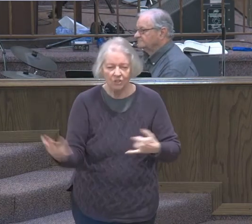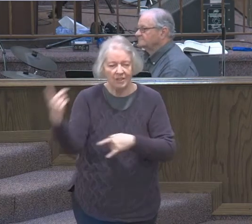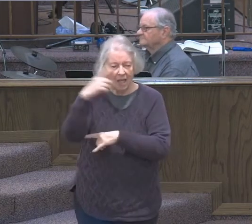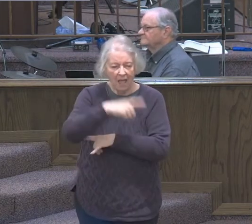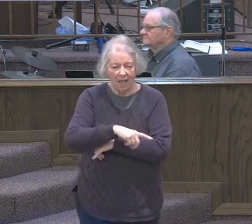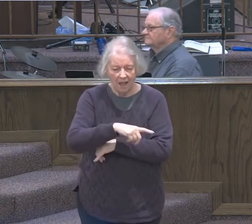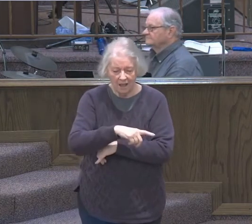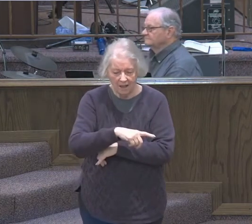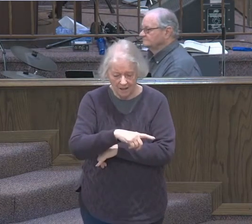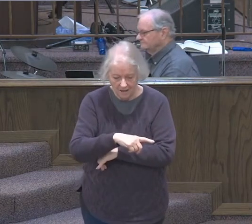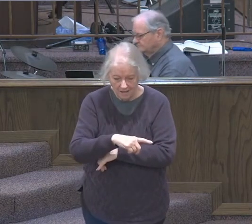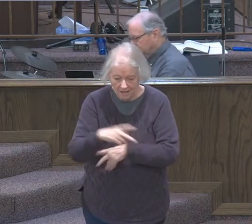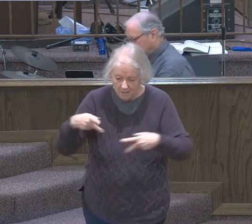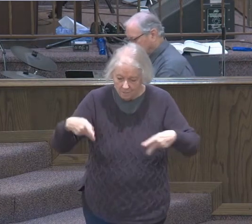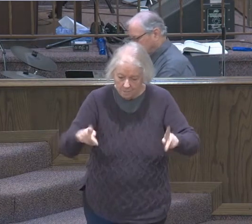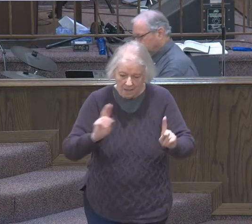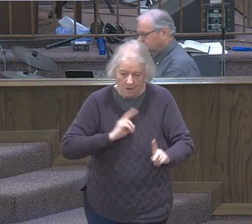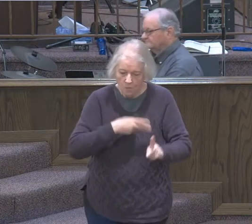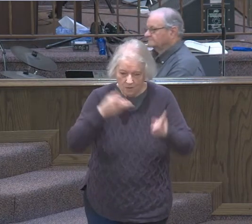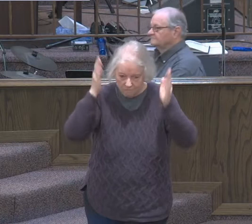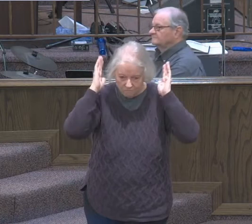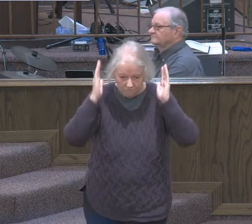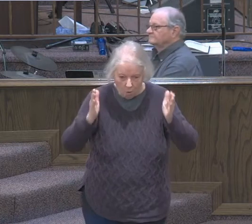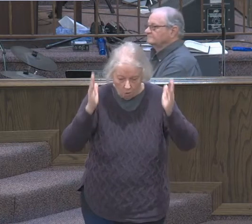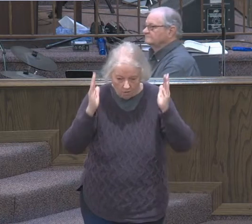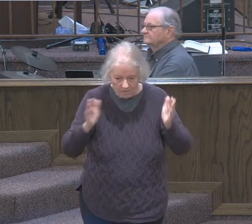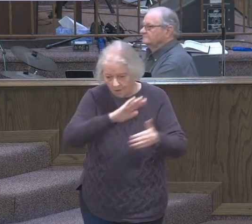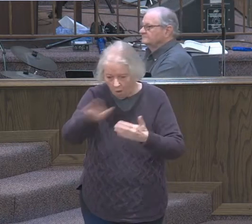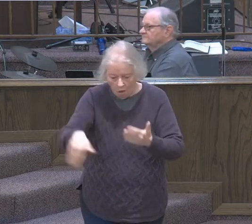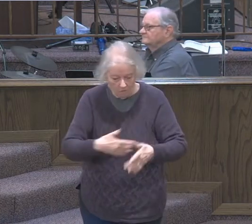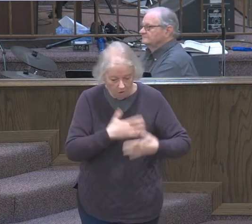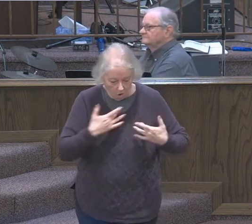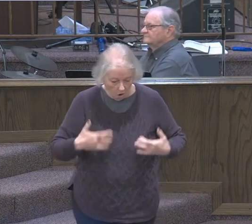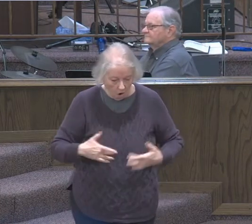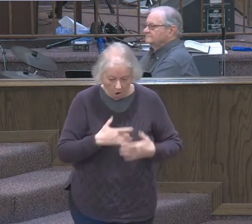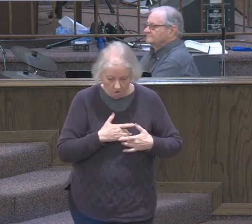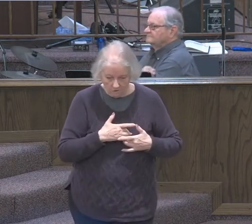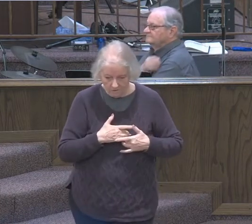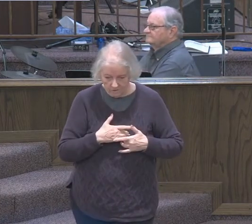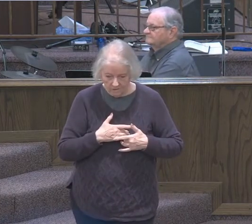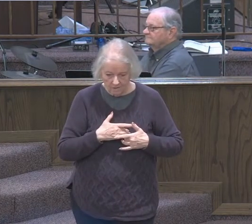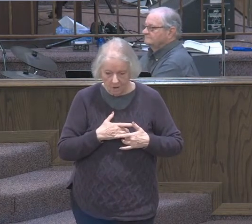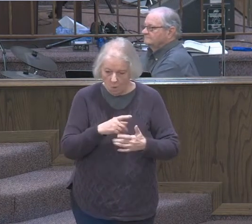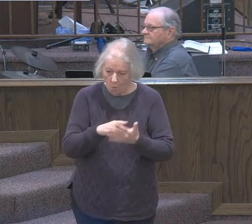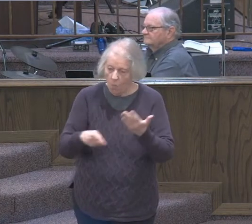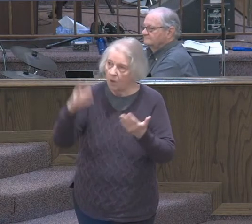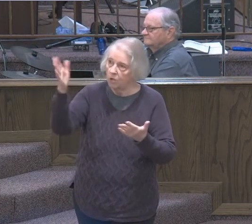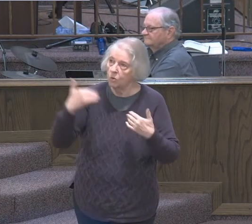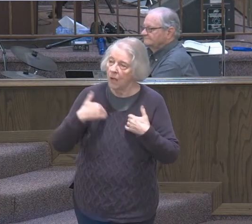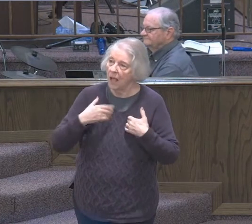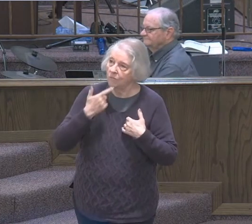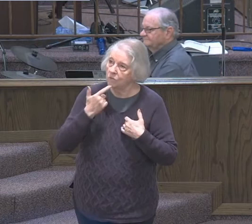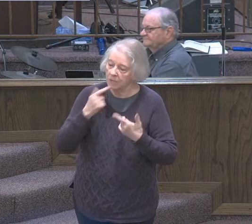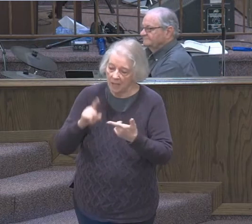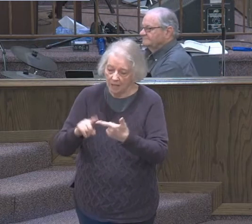God, may we focus our whole hearts and our whole minds and our whole beings on what you have to say to us